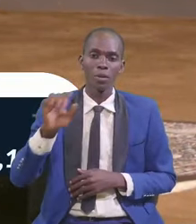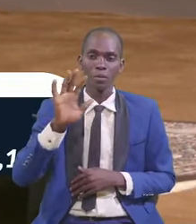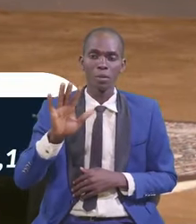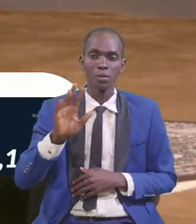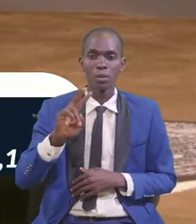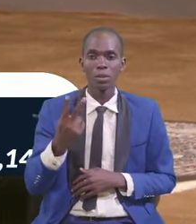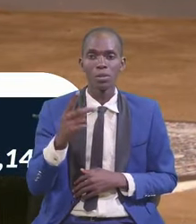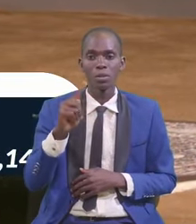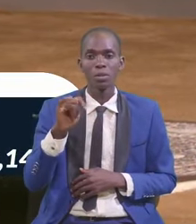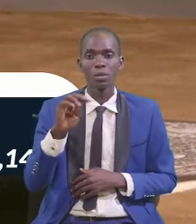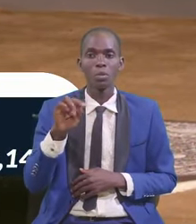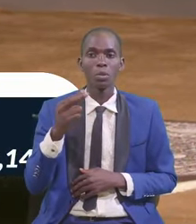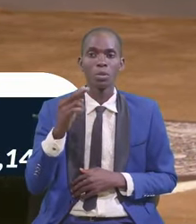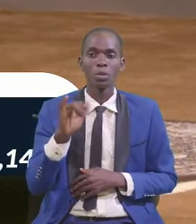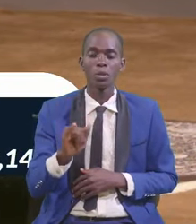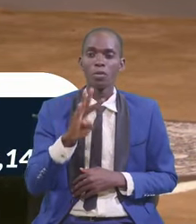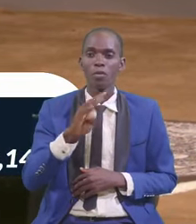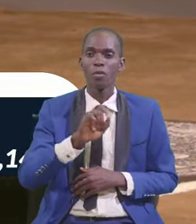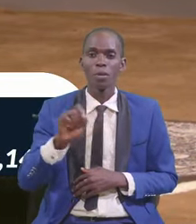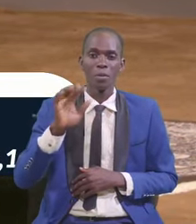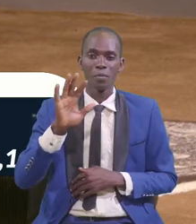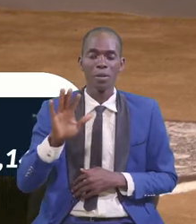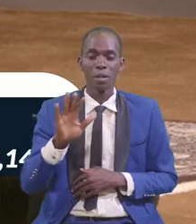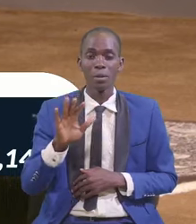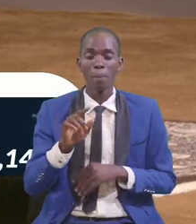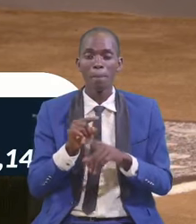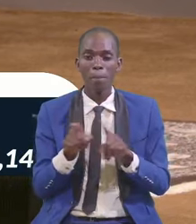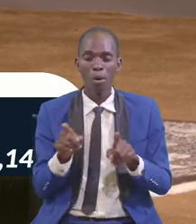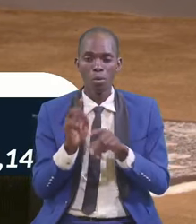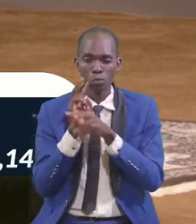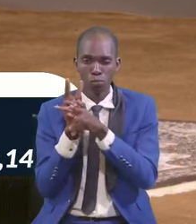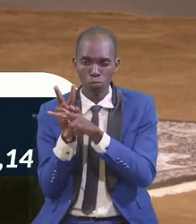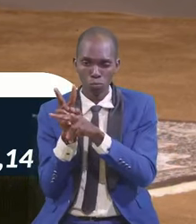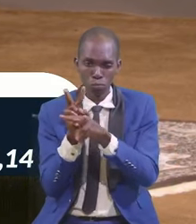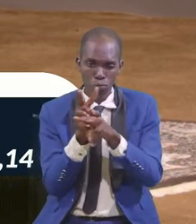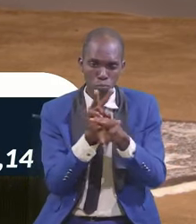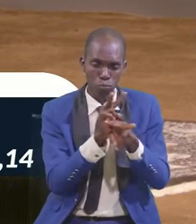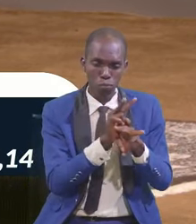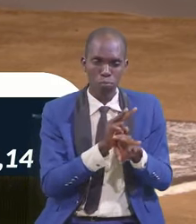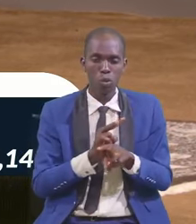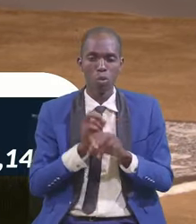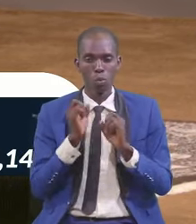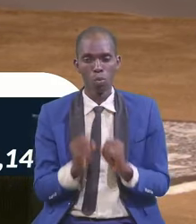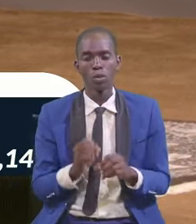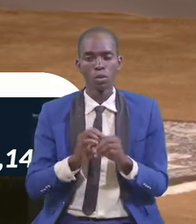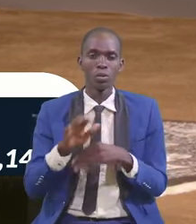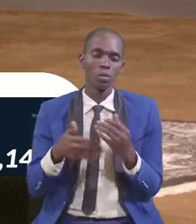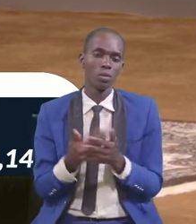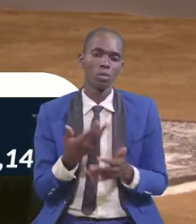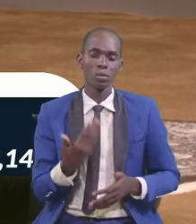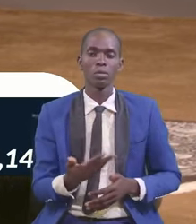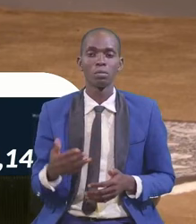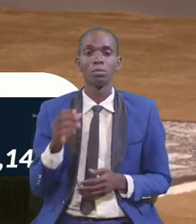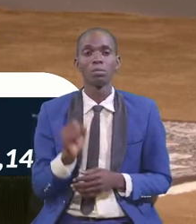5 2 Timothy 4: 5 but watch thou in all things watch thou in all